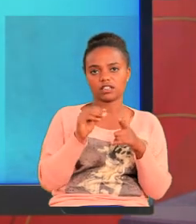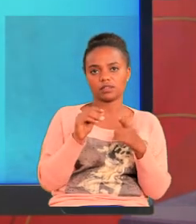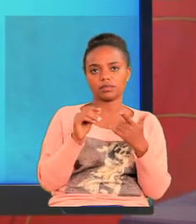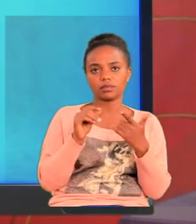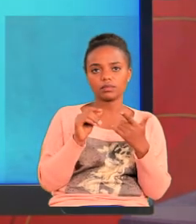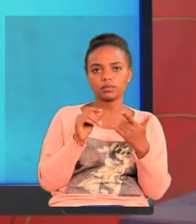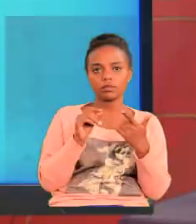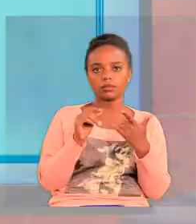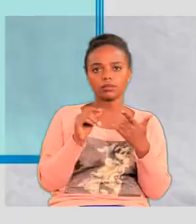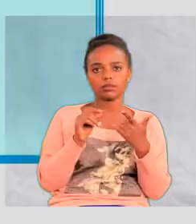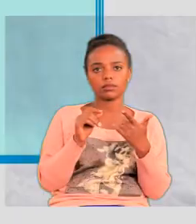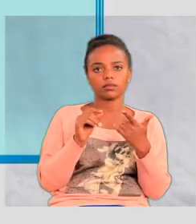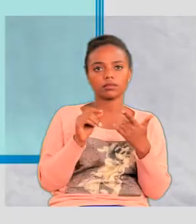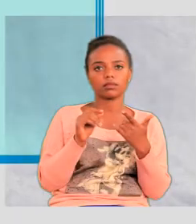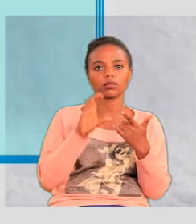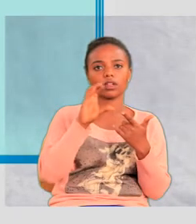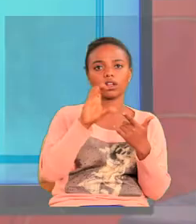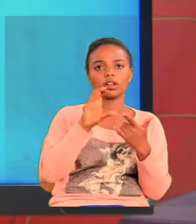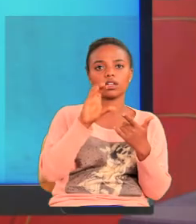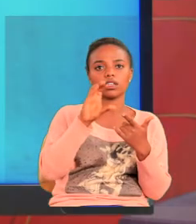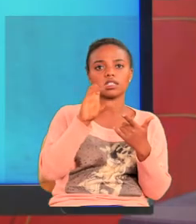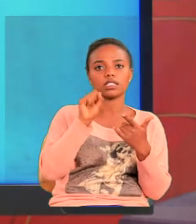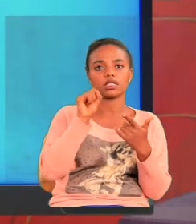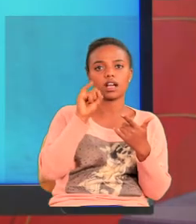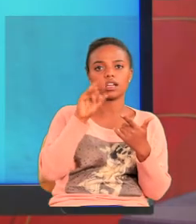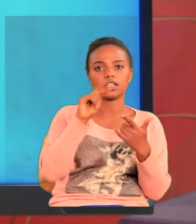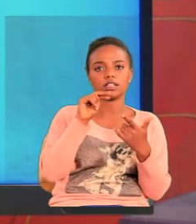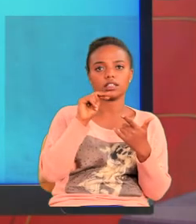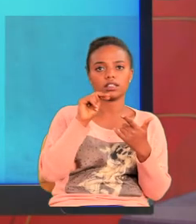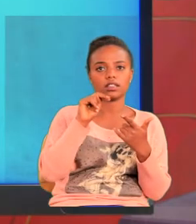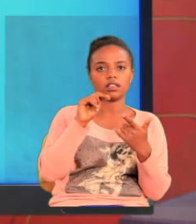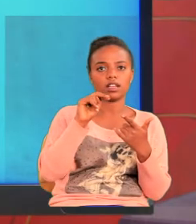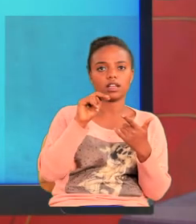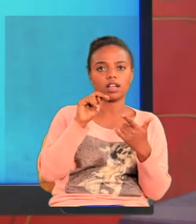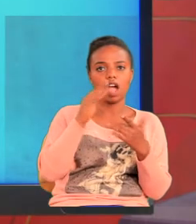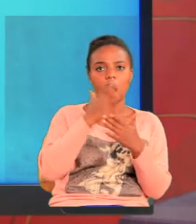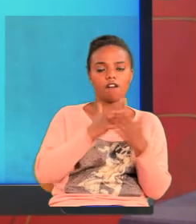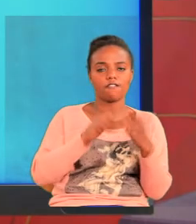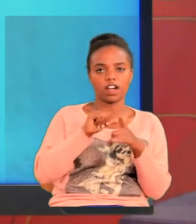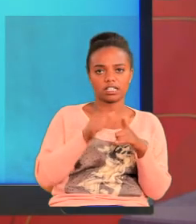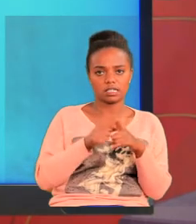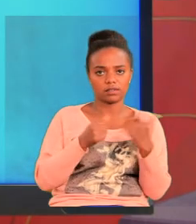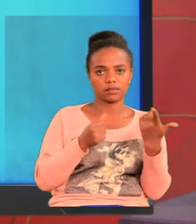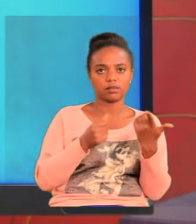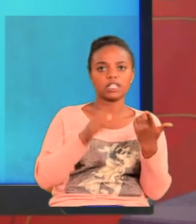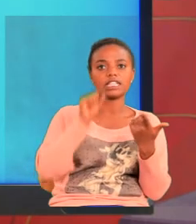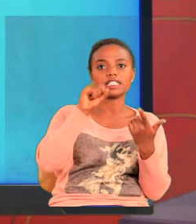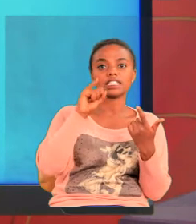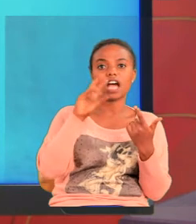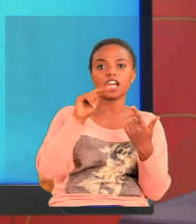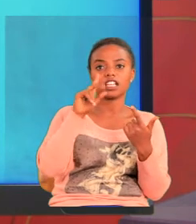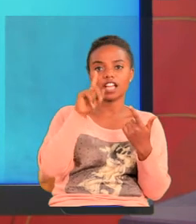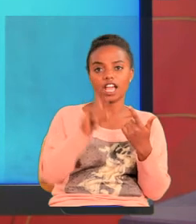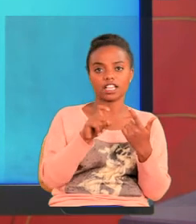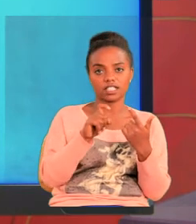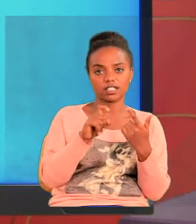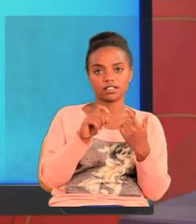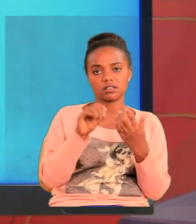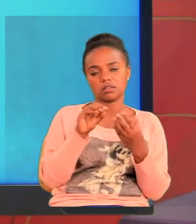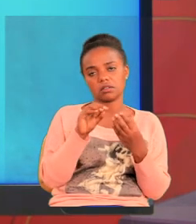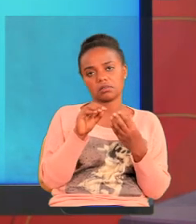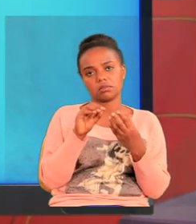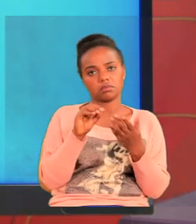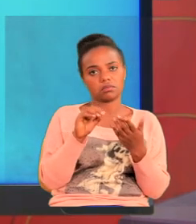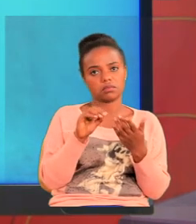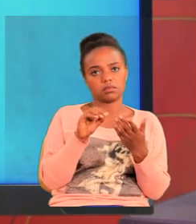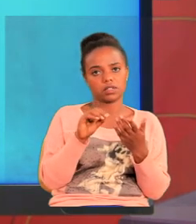by 2 sine x cos x. From this sine 2x means it is sine x plus x, therefore this equal to